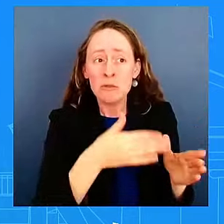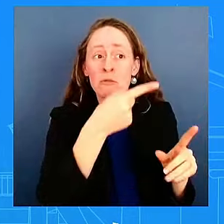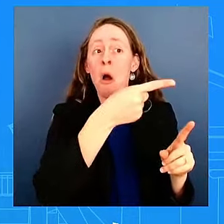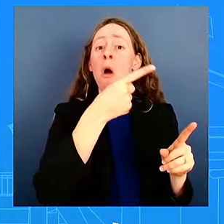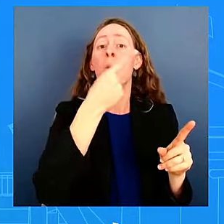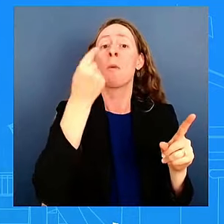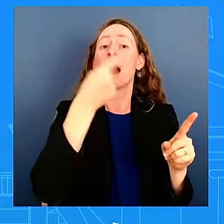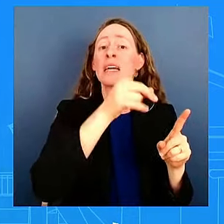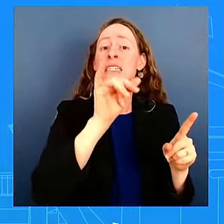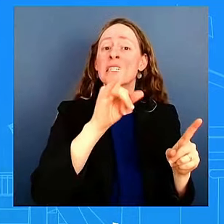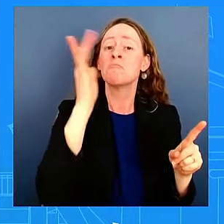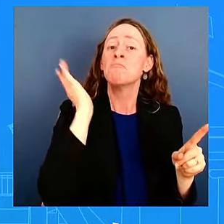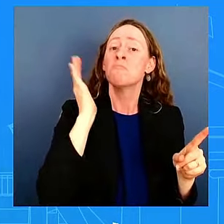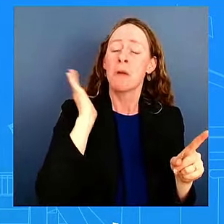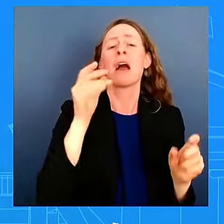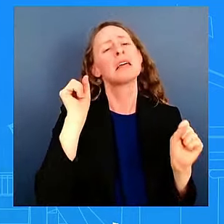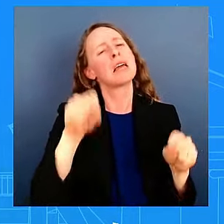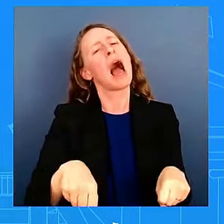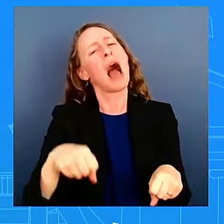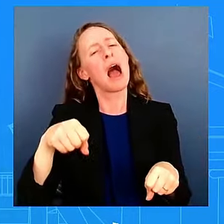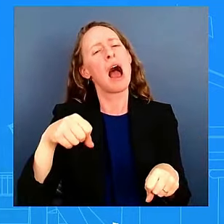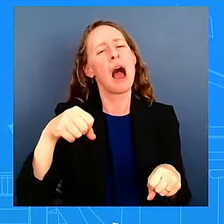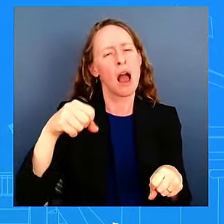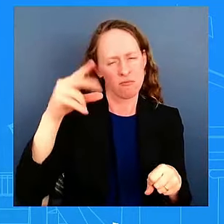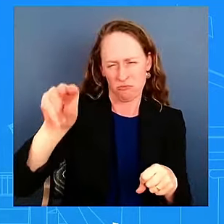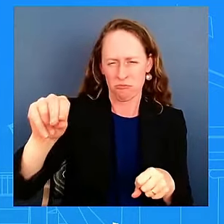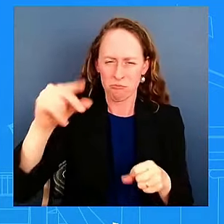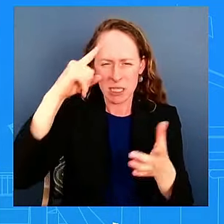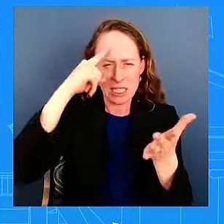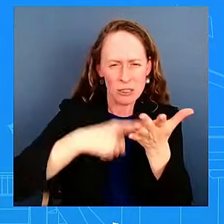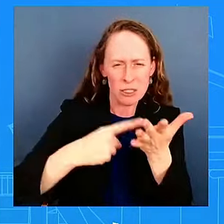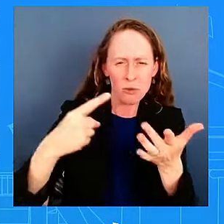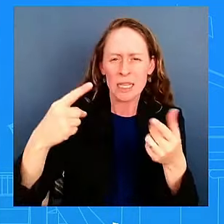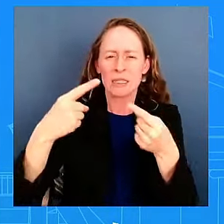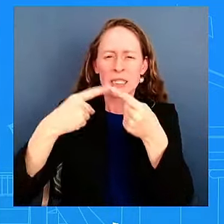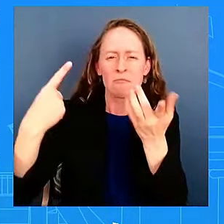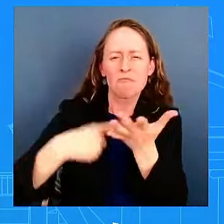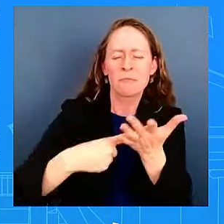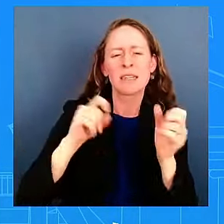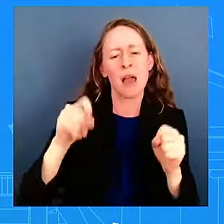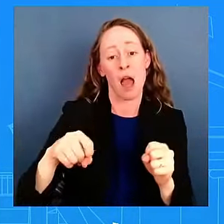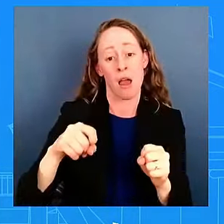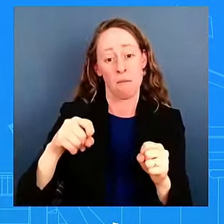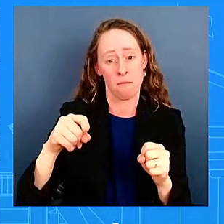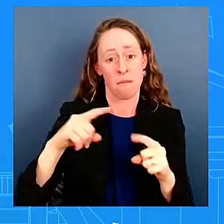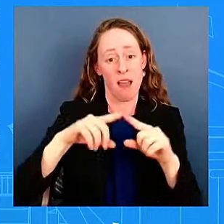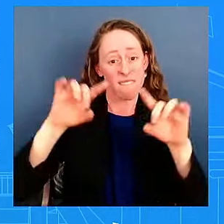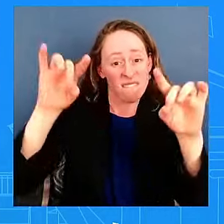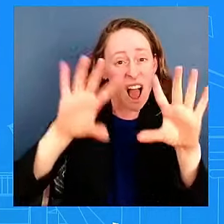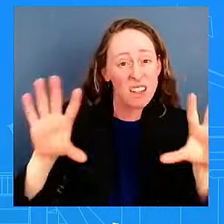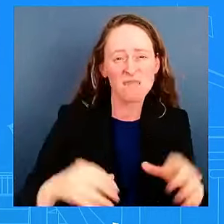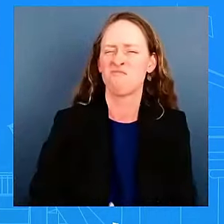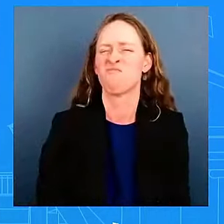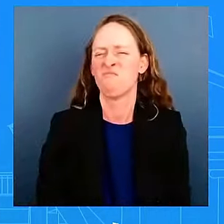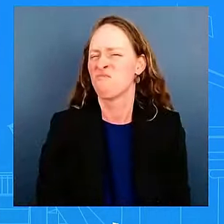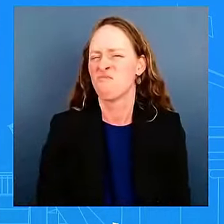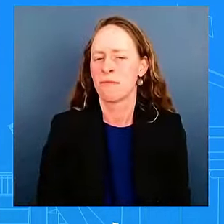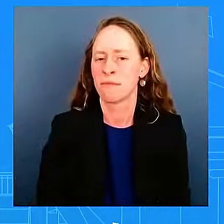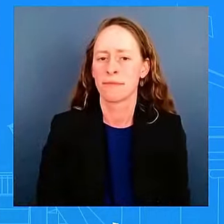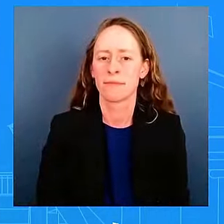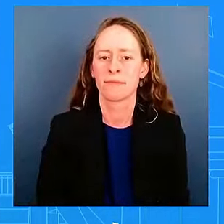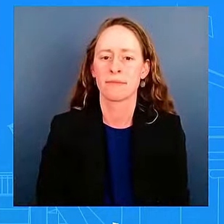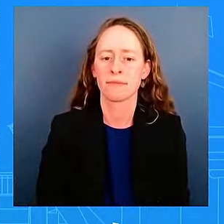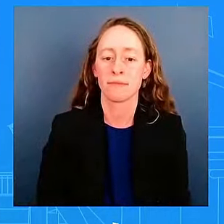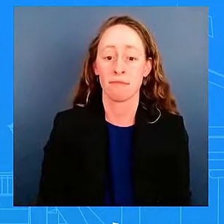something that he's going to continue to be very, very clear about. Does he or does he not regret anything that he has said about former President Trump or any of the